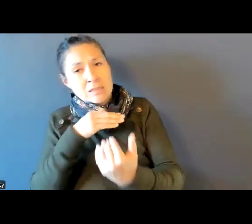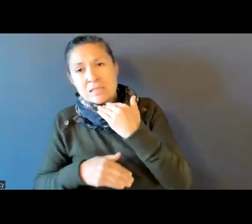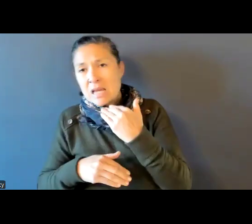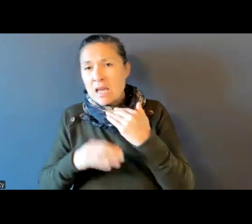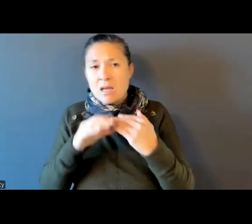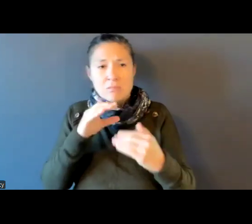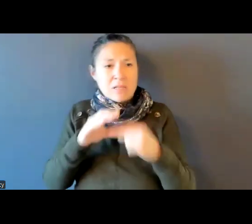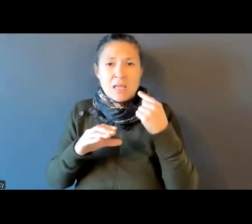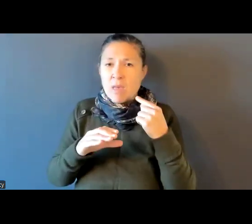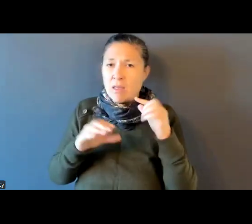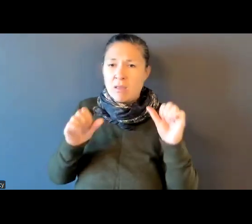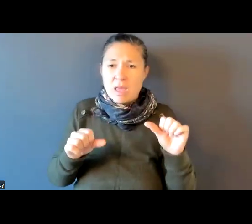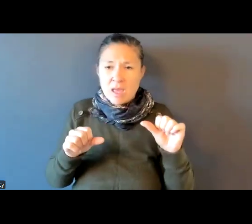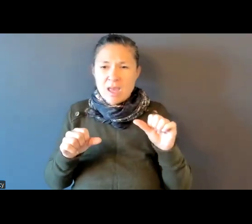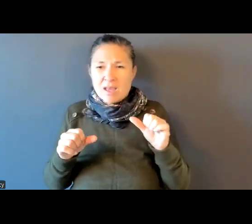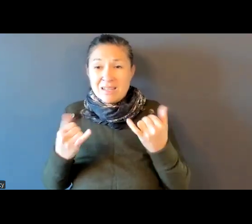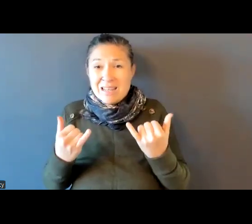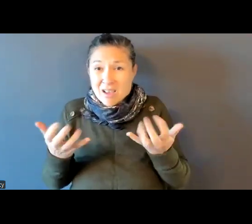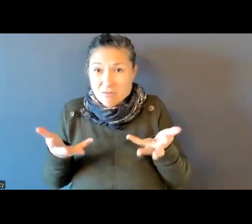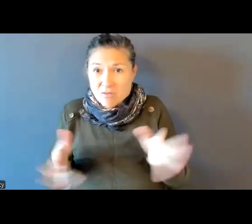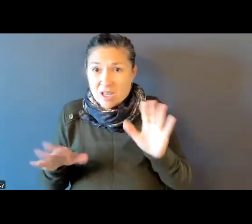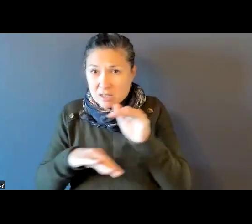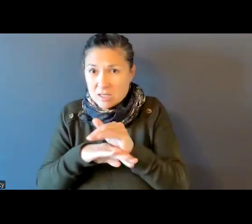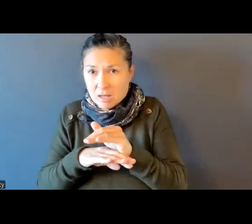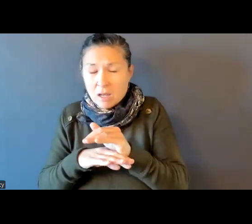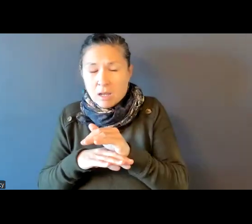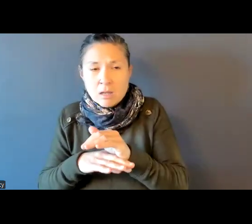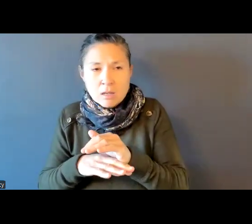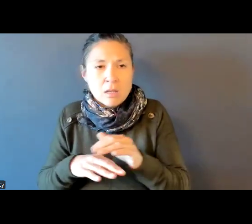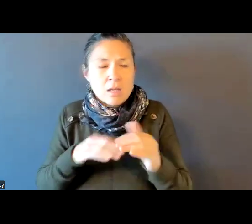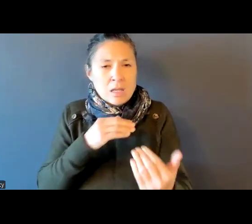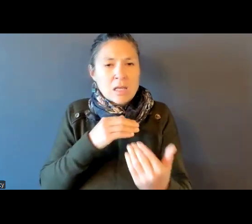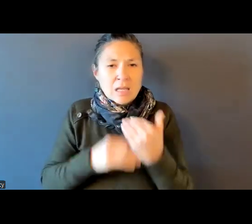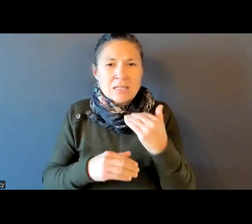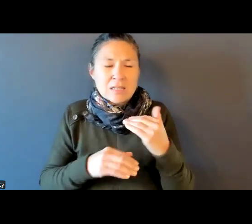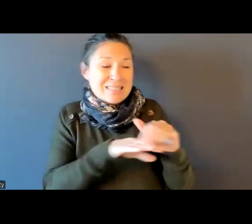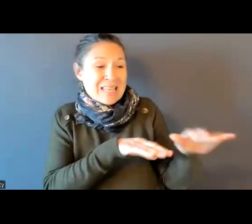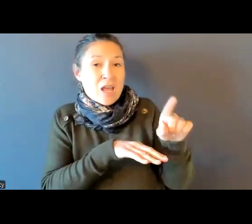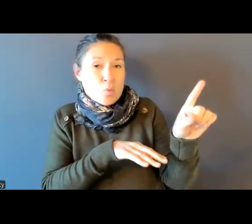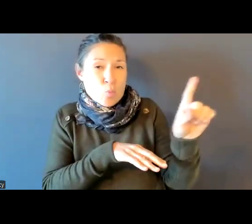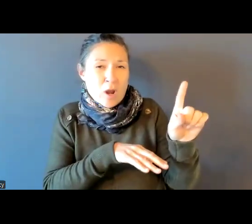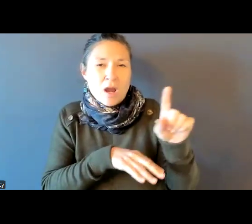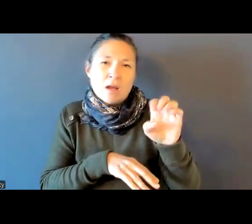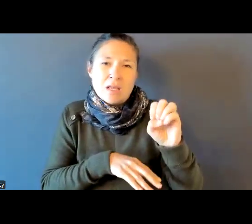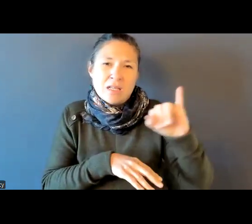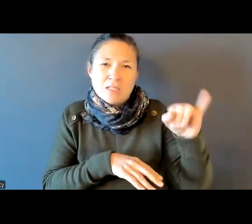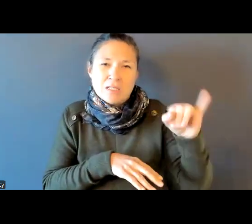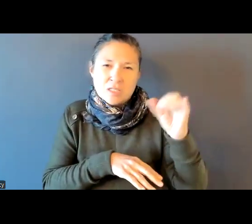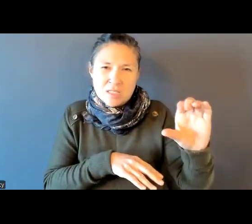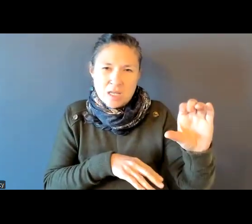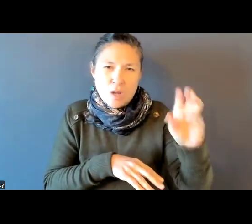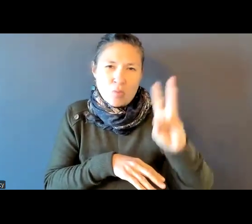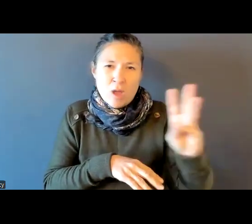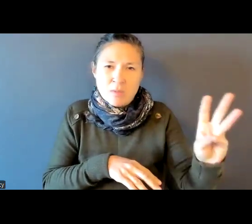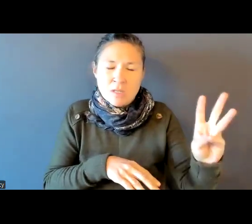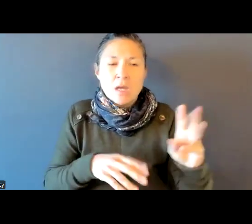today. There's information on the council website and through public comment. We'll be